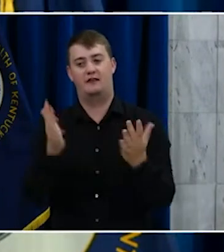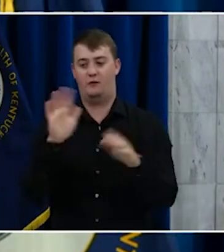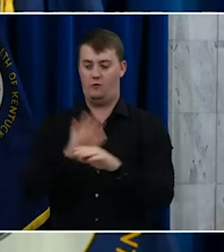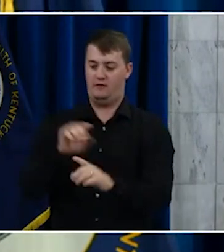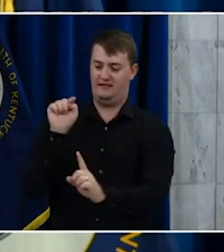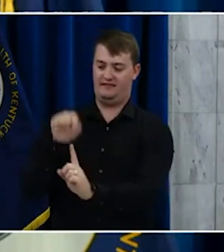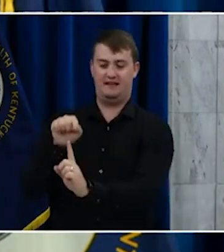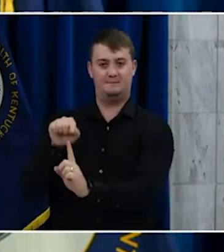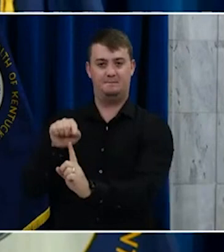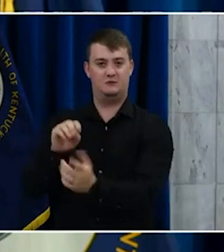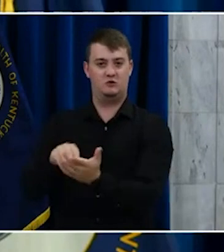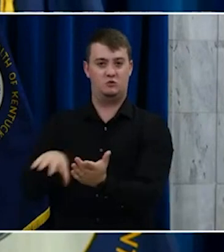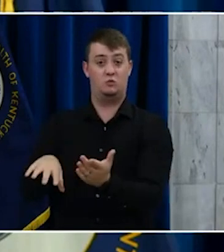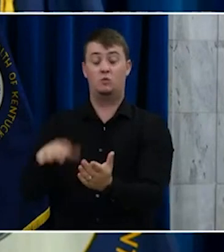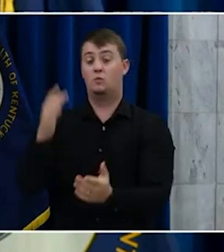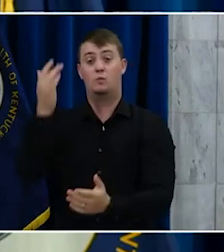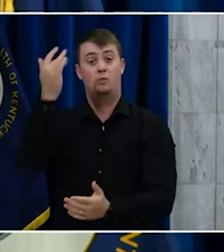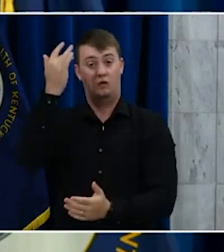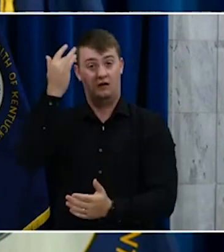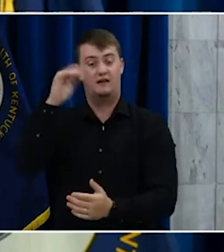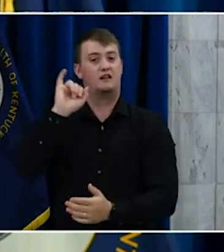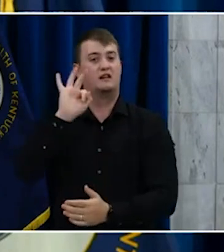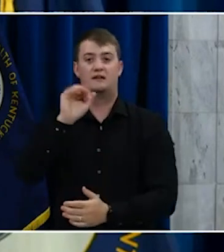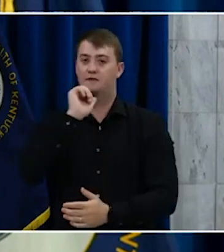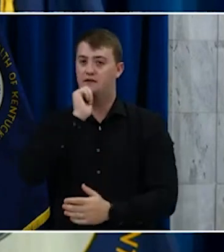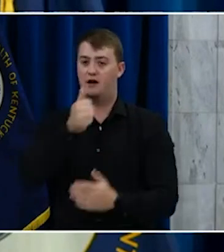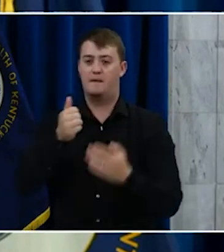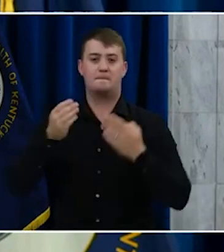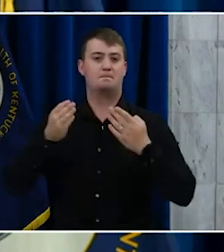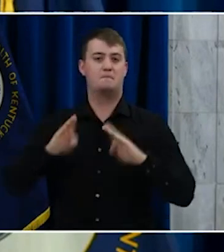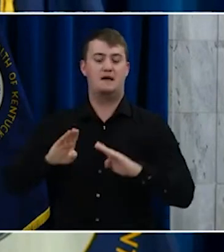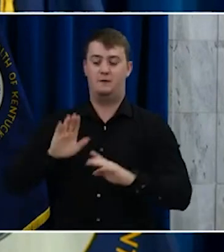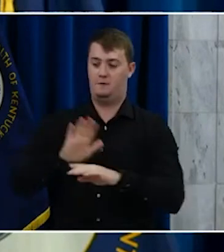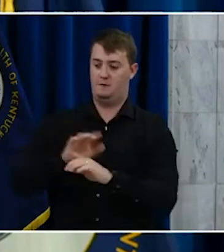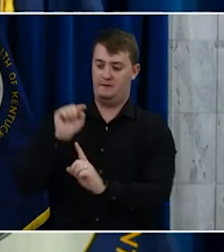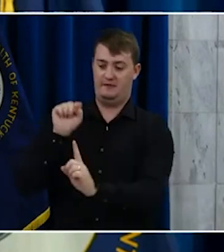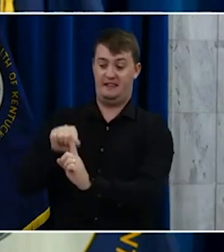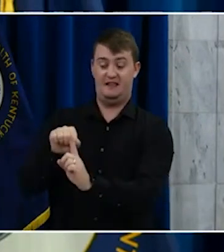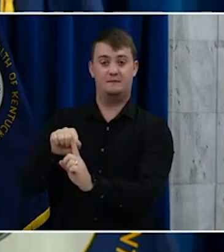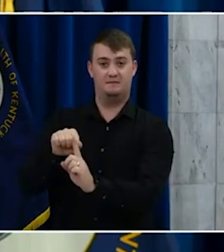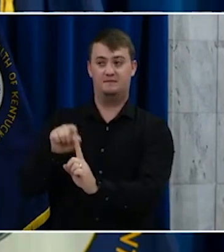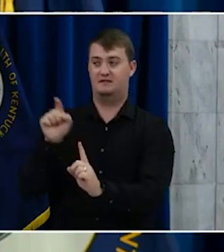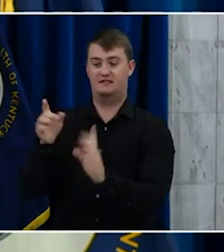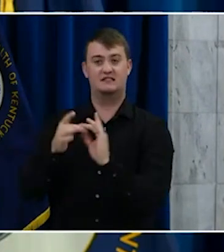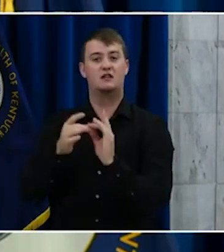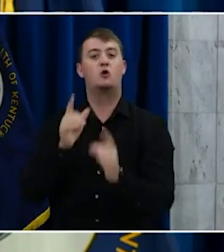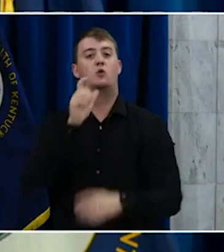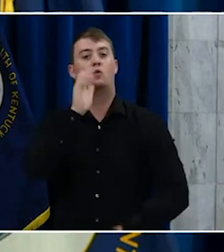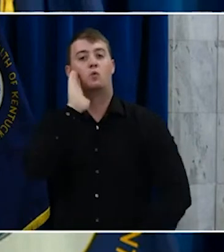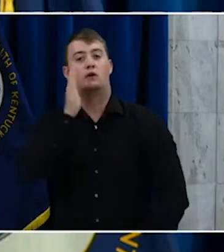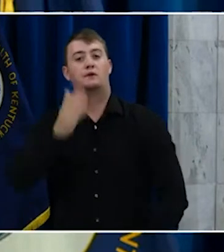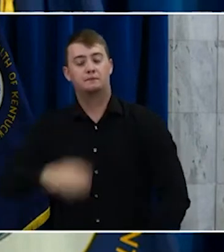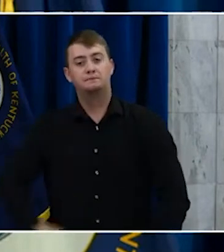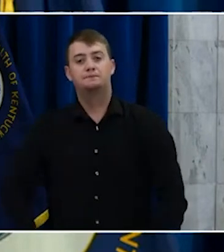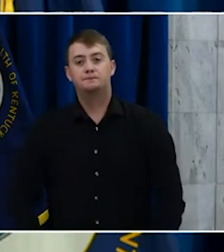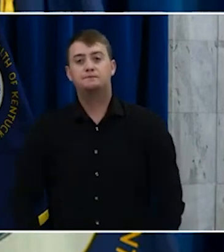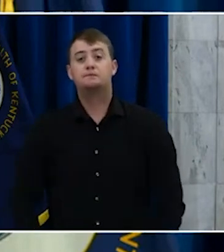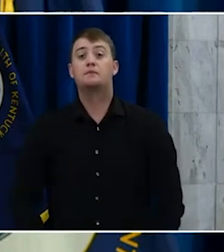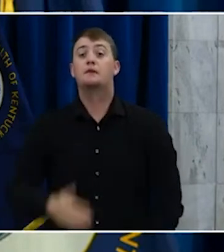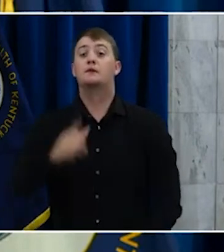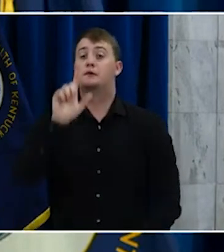them. Because if you don't bet on them, she says, who will?